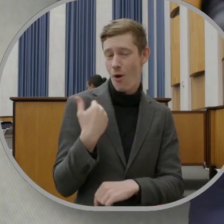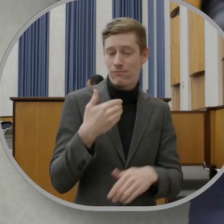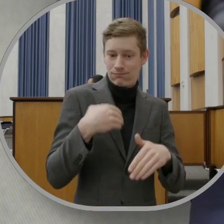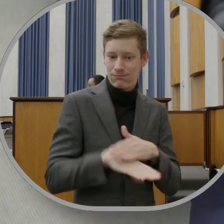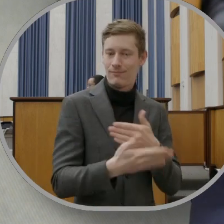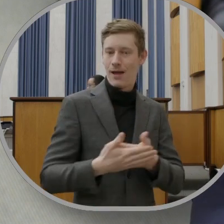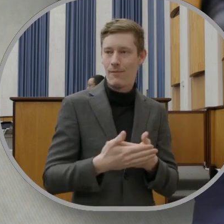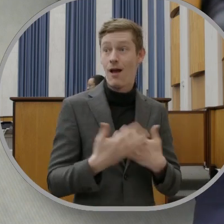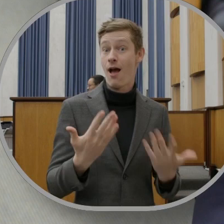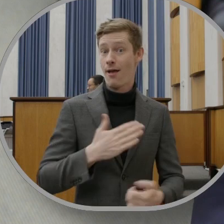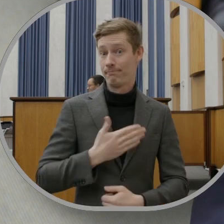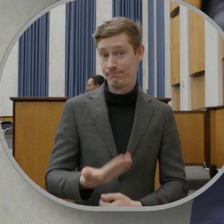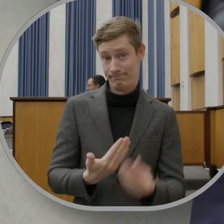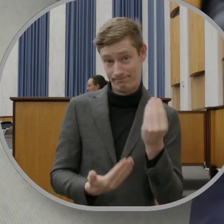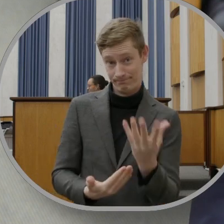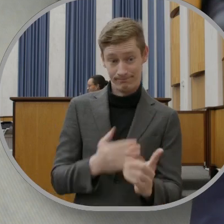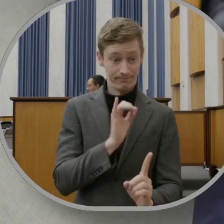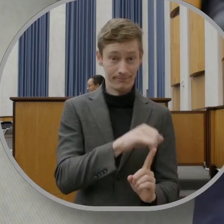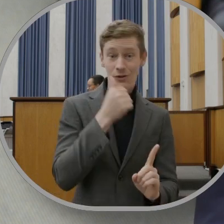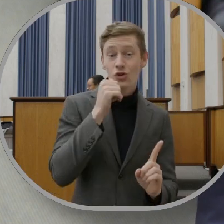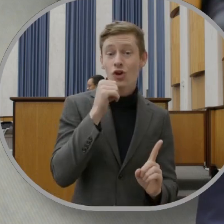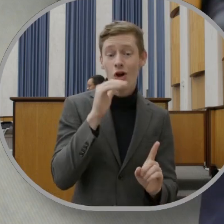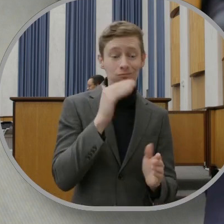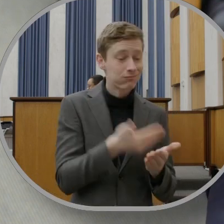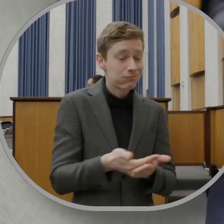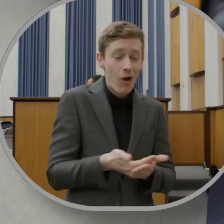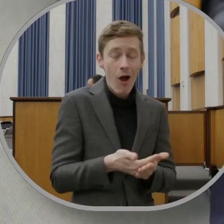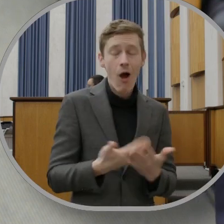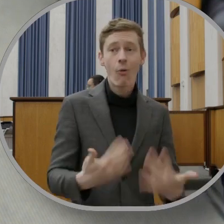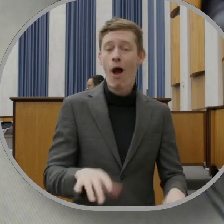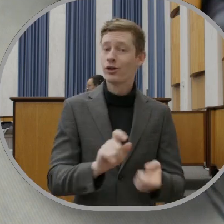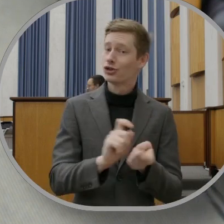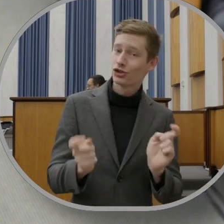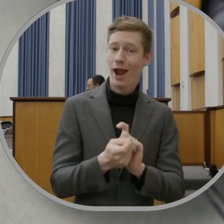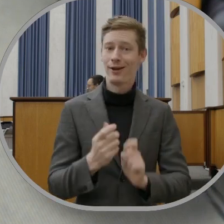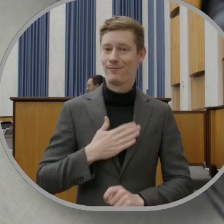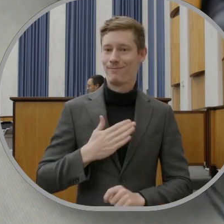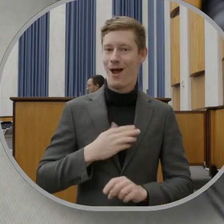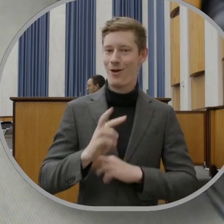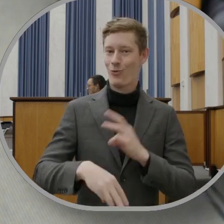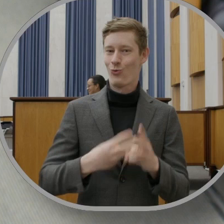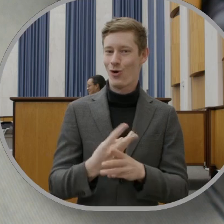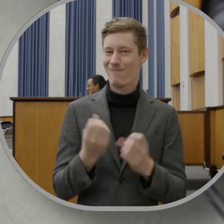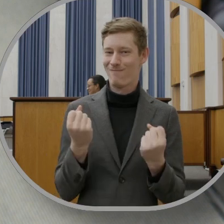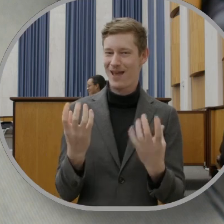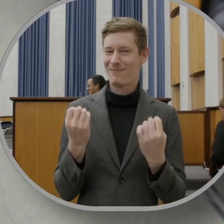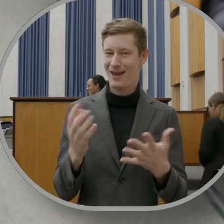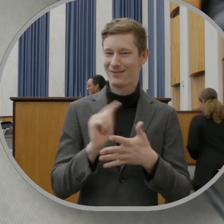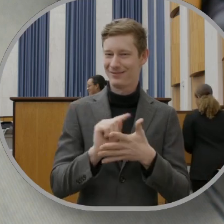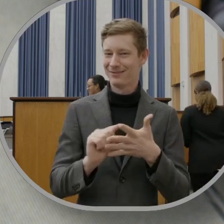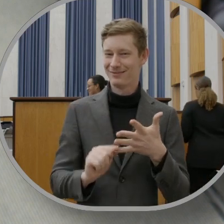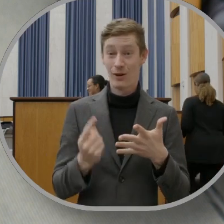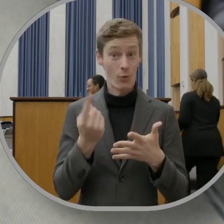admit, she has changed my world in many, many ways. And one of those many ways is the